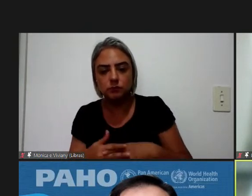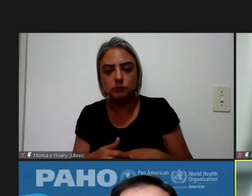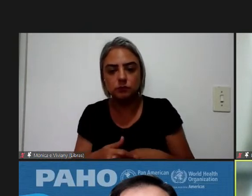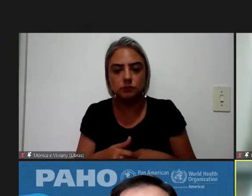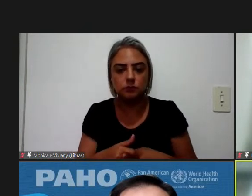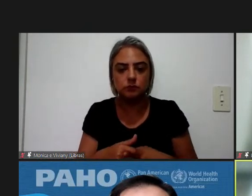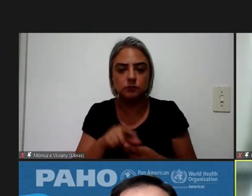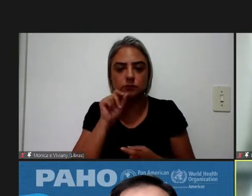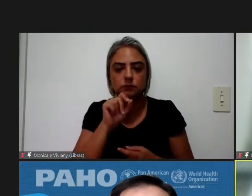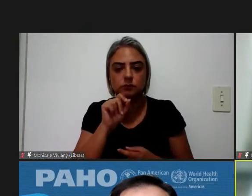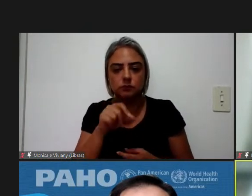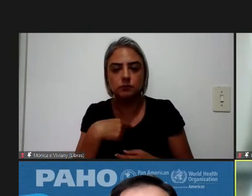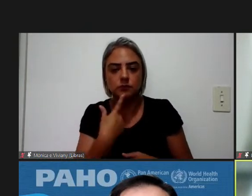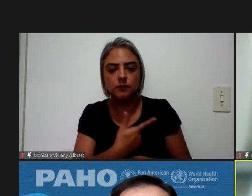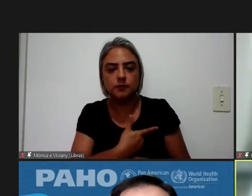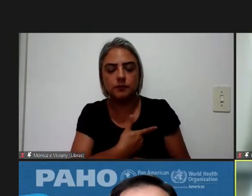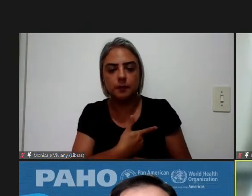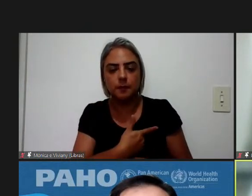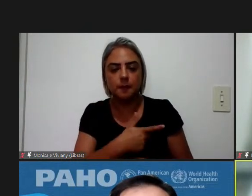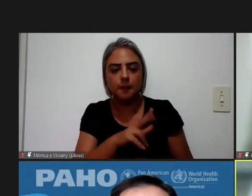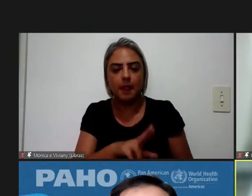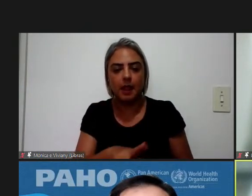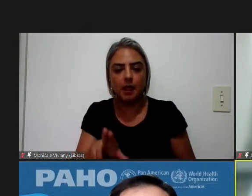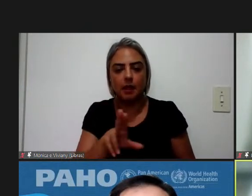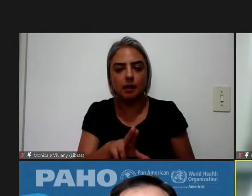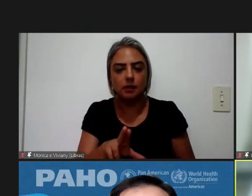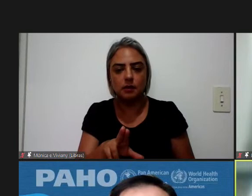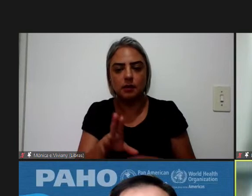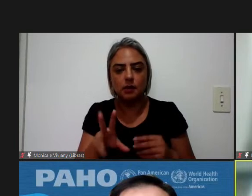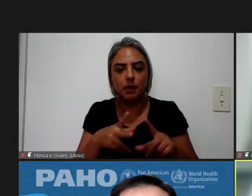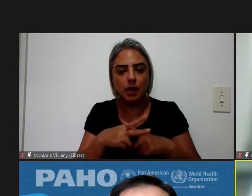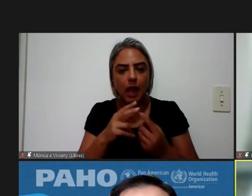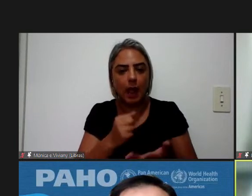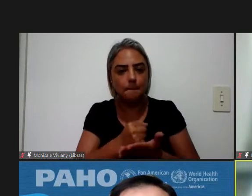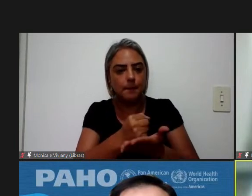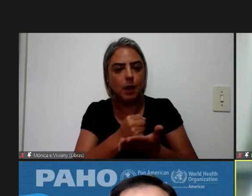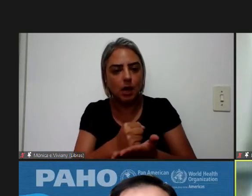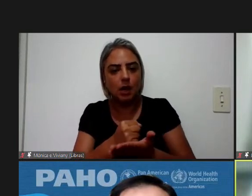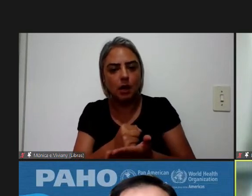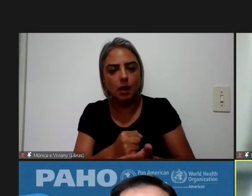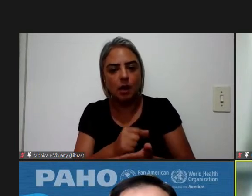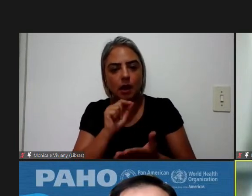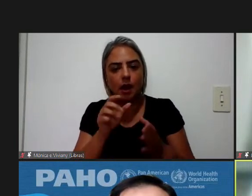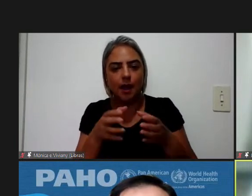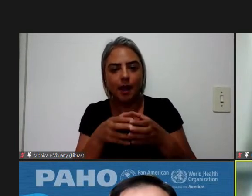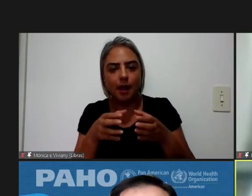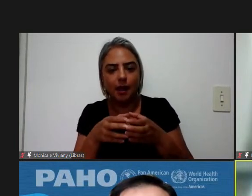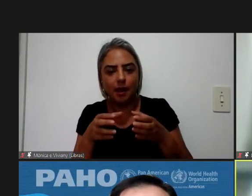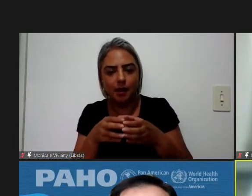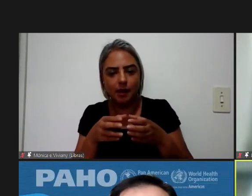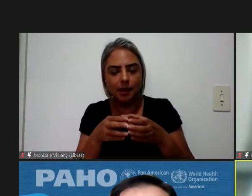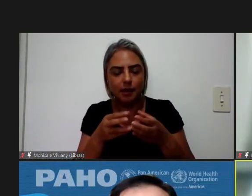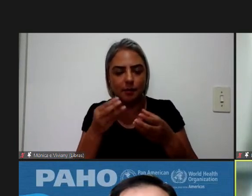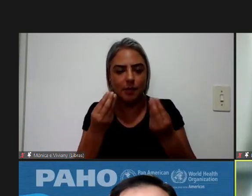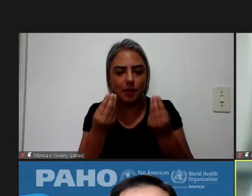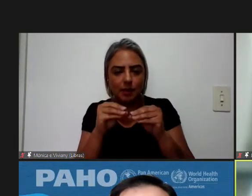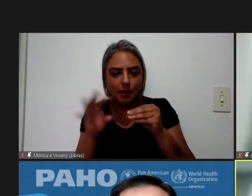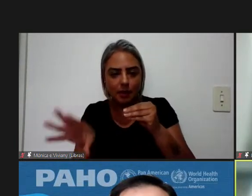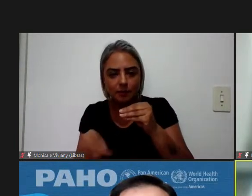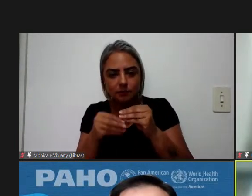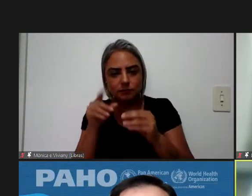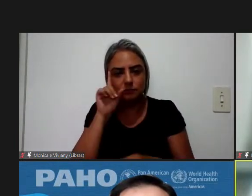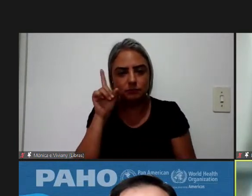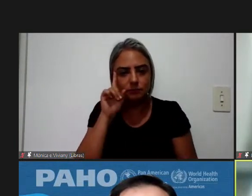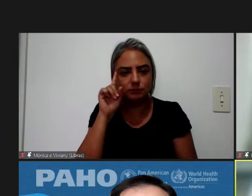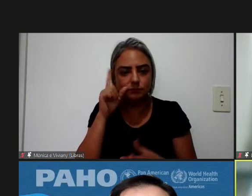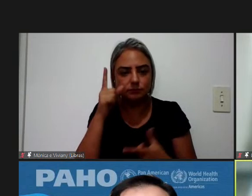available a tool to the primary healthcare that we are understand that's a thing that's going to support